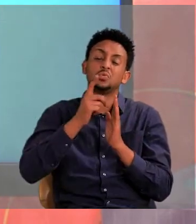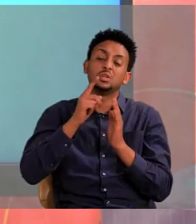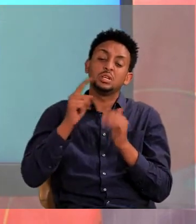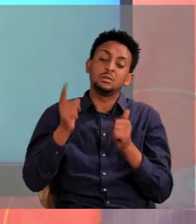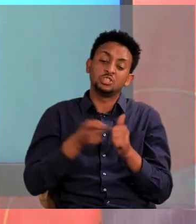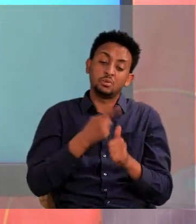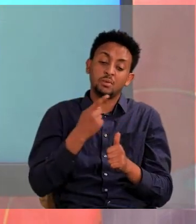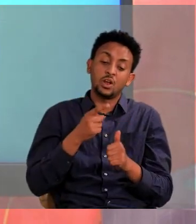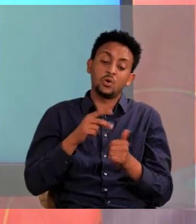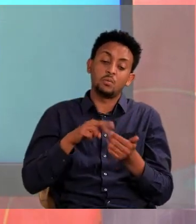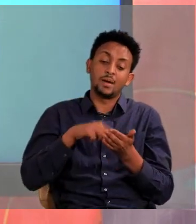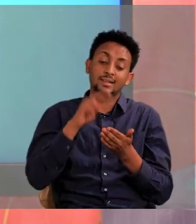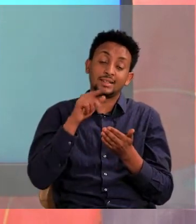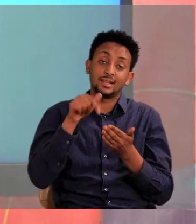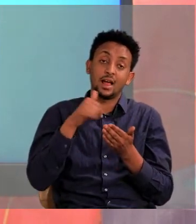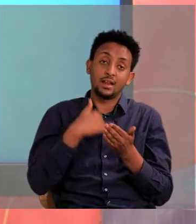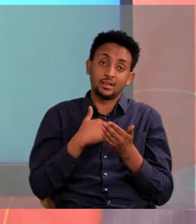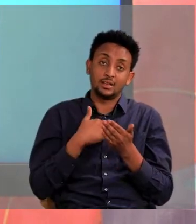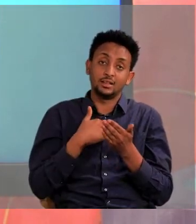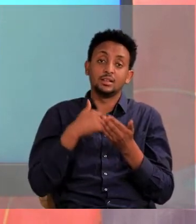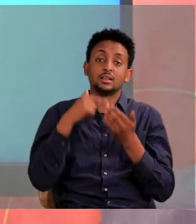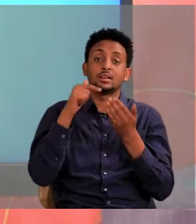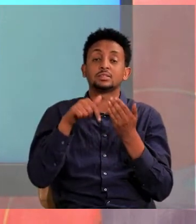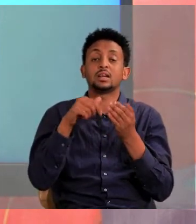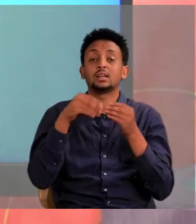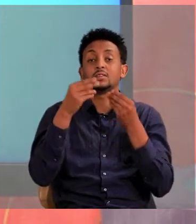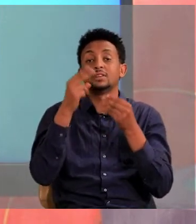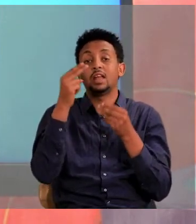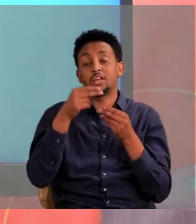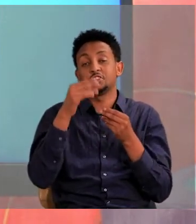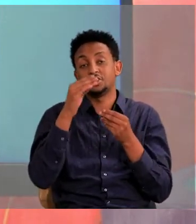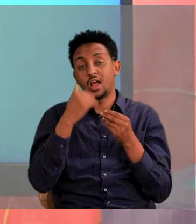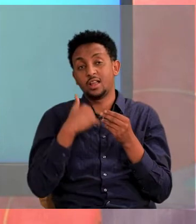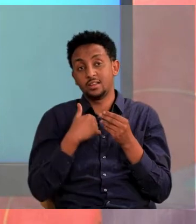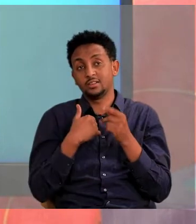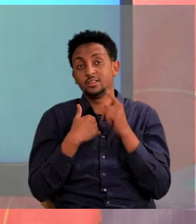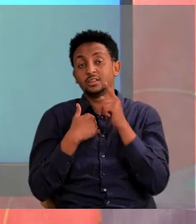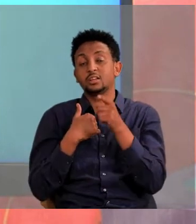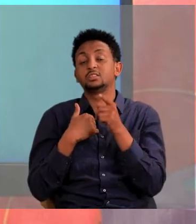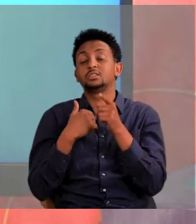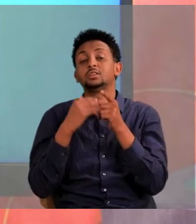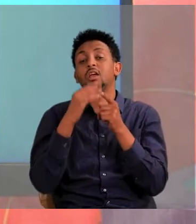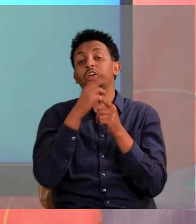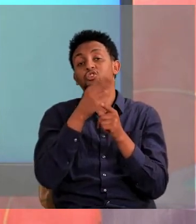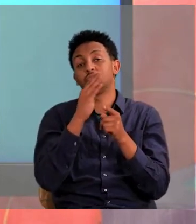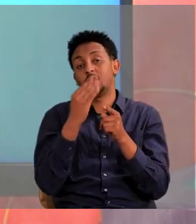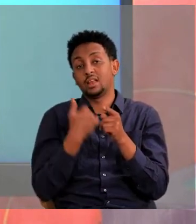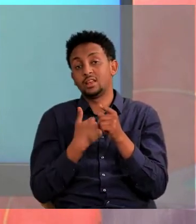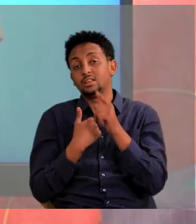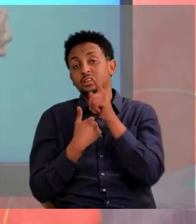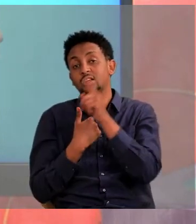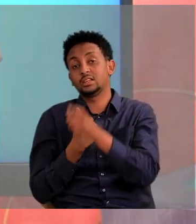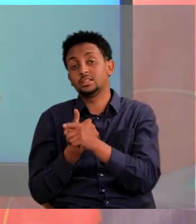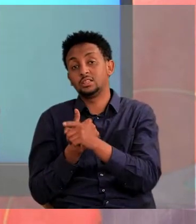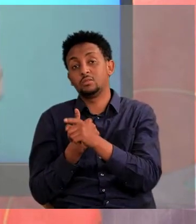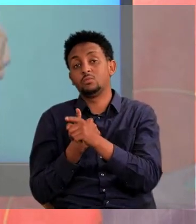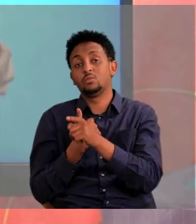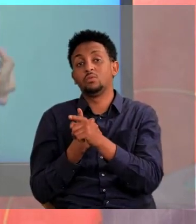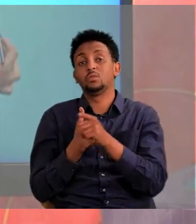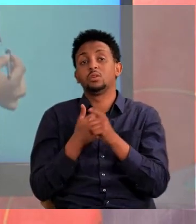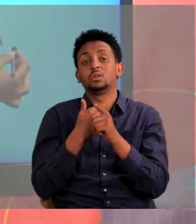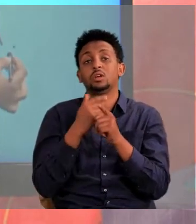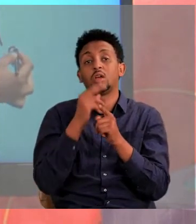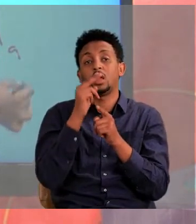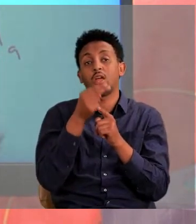initial location of this particle can be given as hb, the initial location of b, and this is said